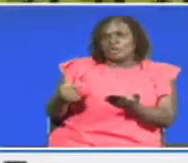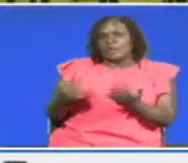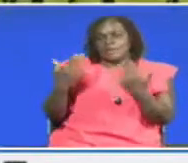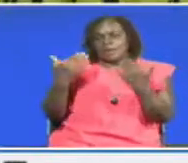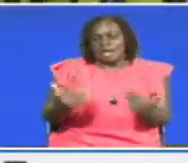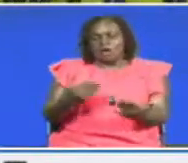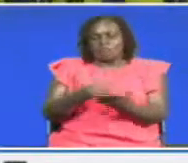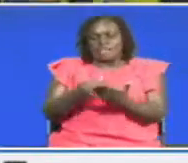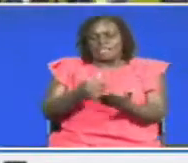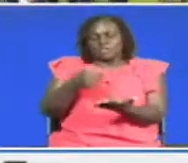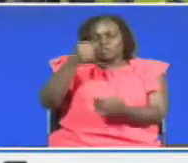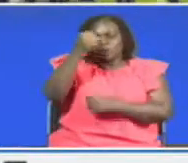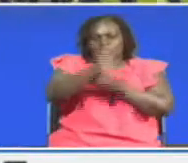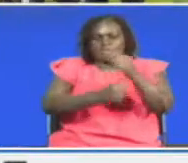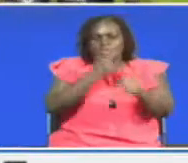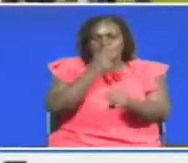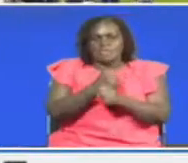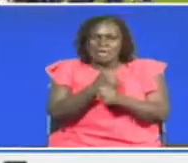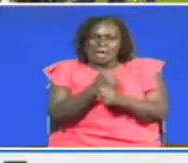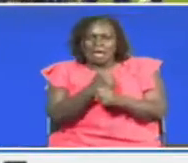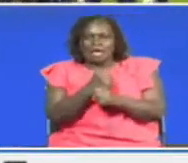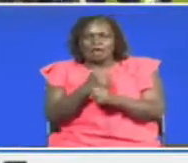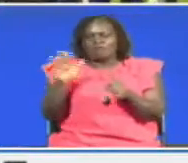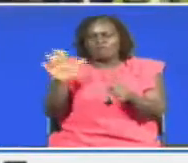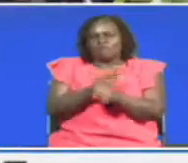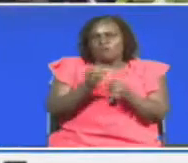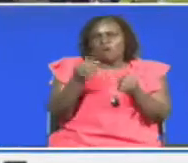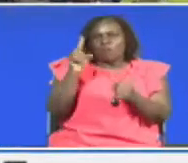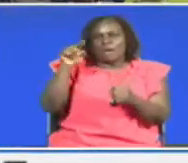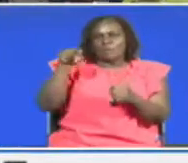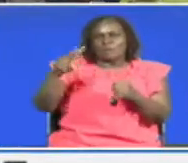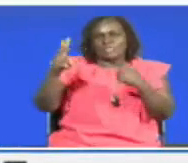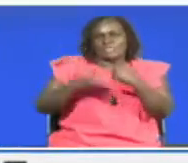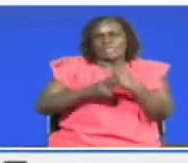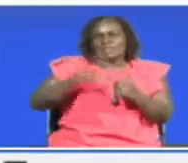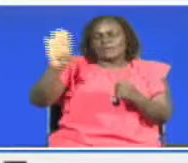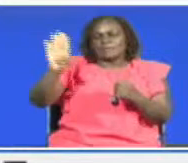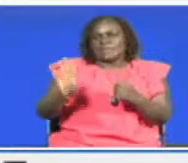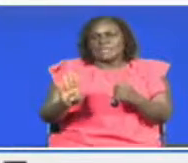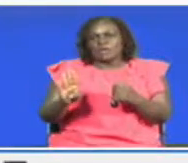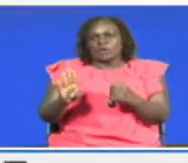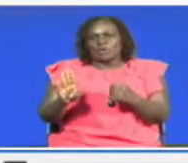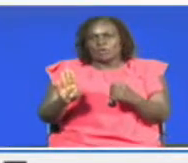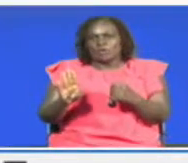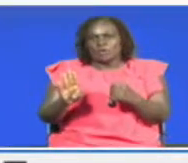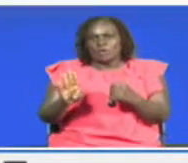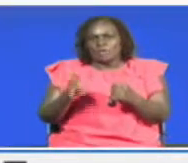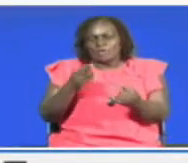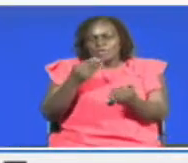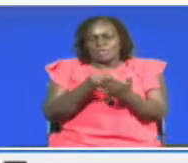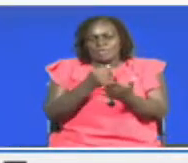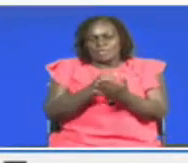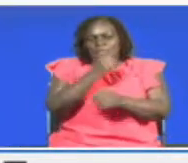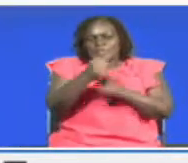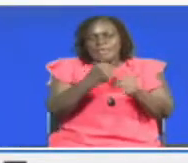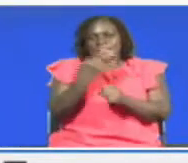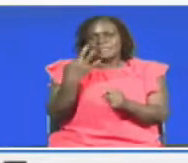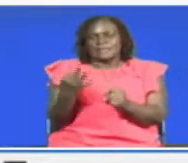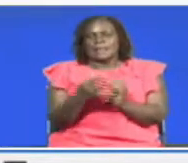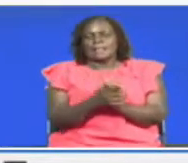current financial year, with a projected total cost of 1.7 billion shillings at the end of 3 financial years.